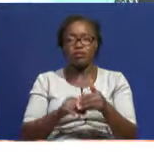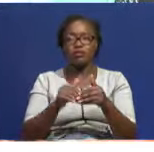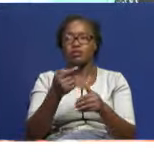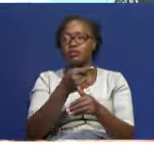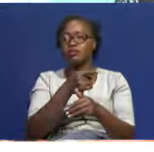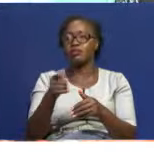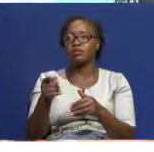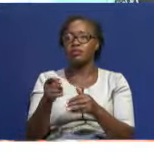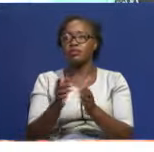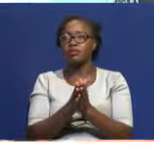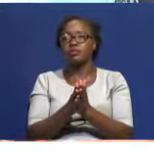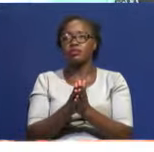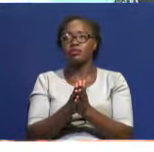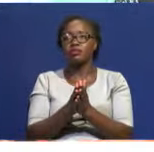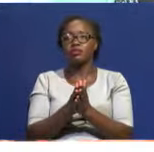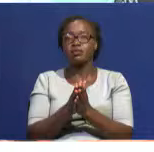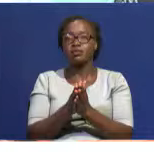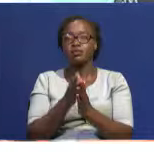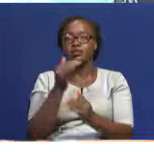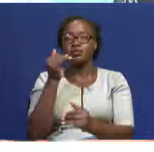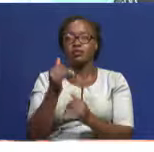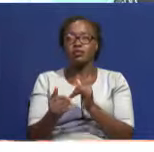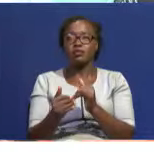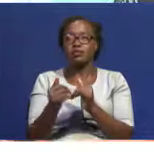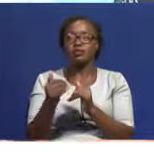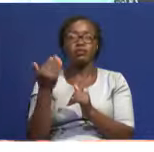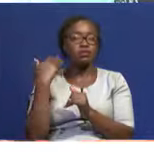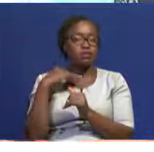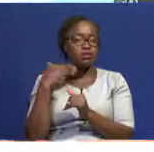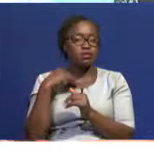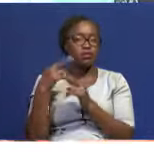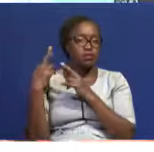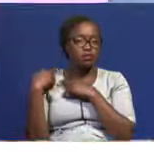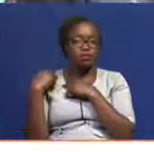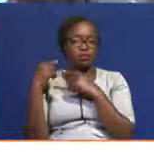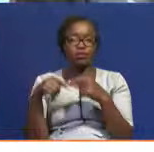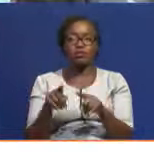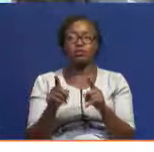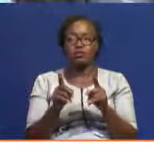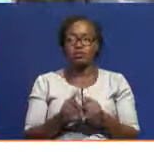they are the ones who are going to be bearing the ultimate criminal responsibility.